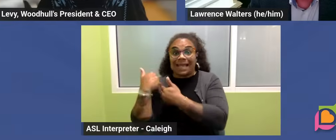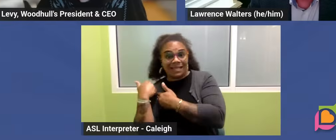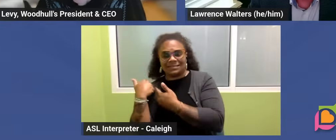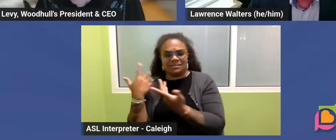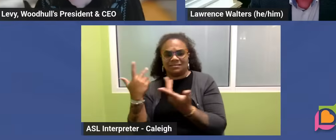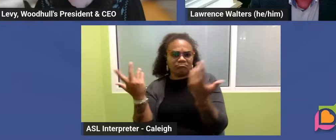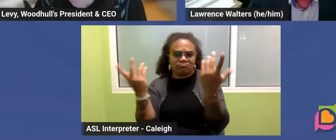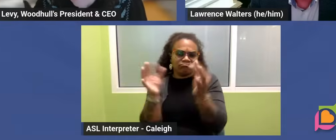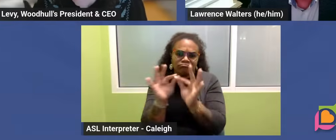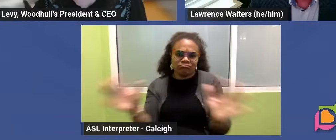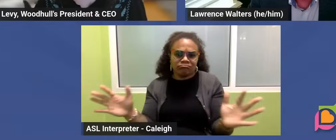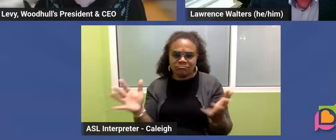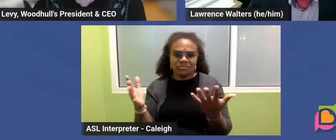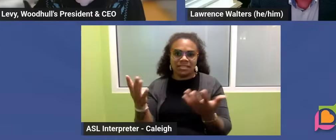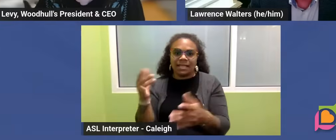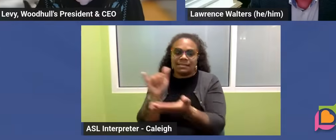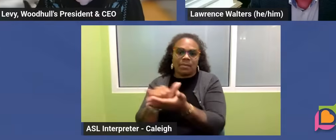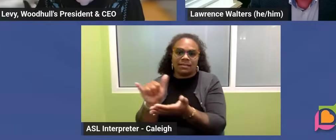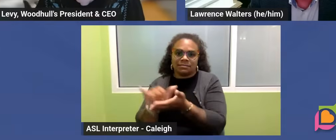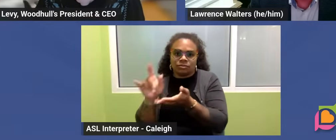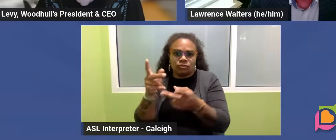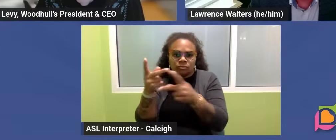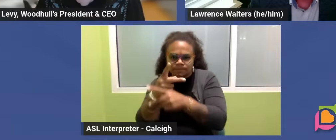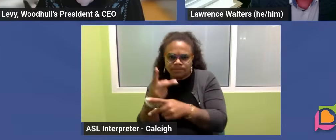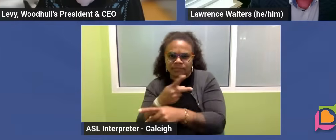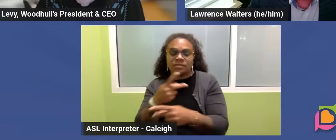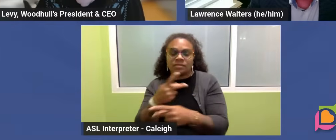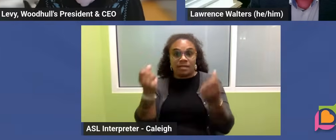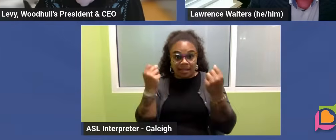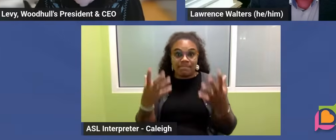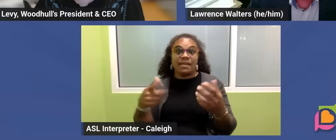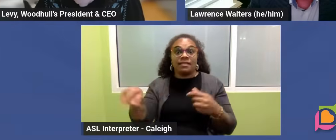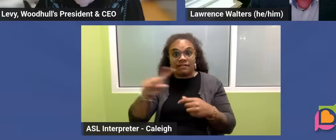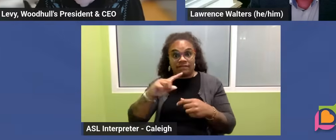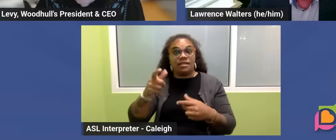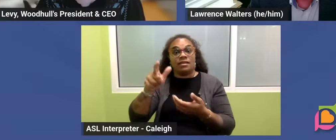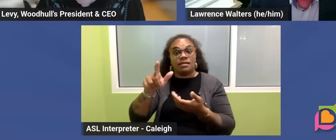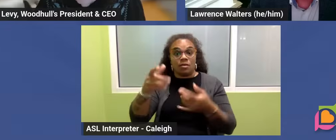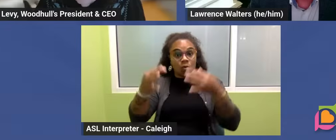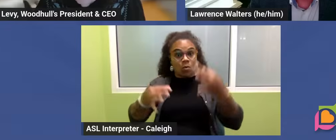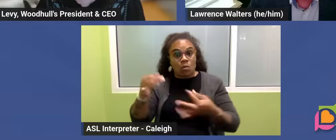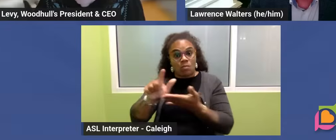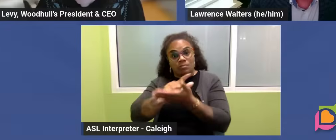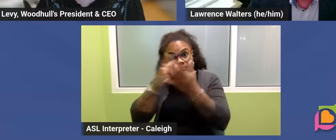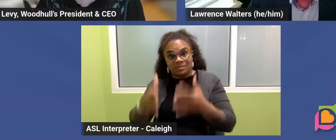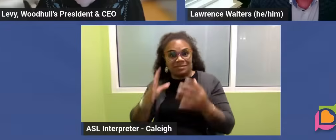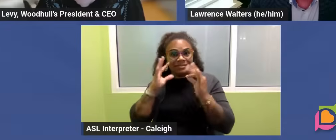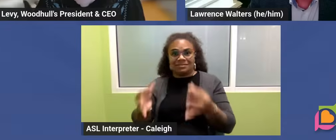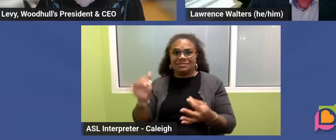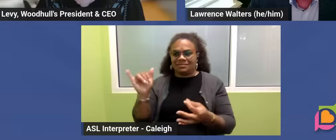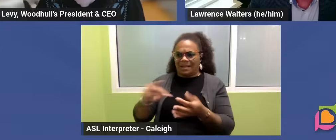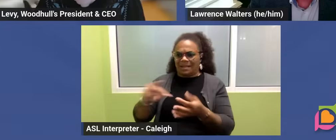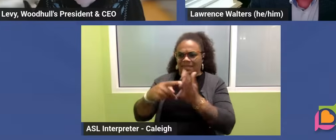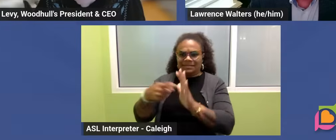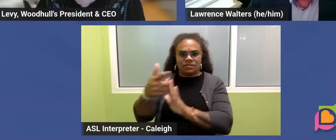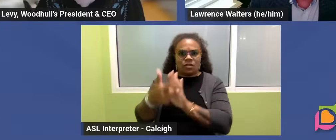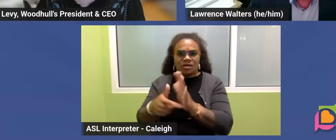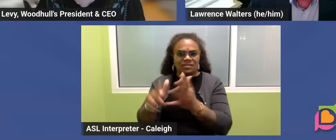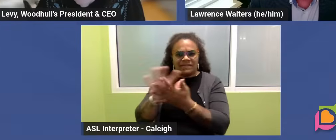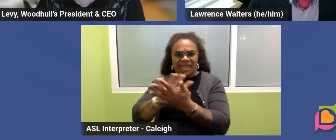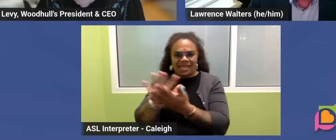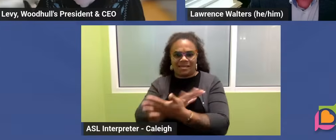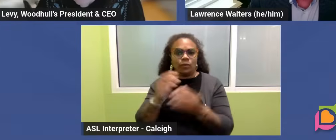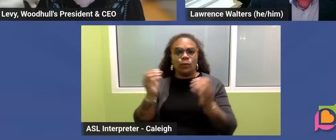the parties to the case argued that renders the law vague, unconstitutionally vague, because nobody could understand how